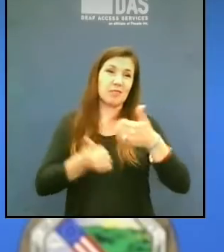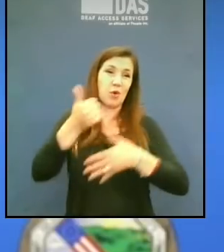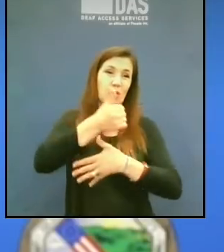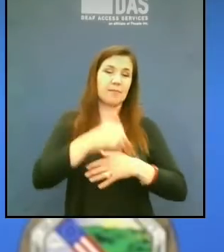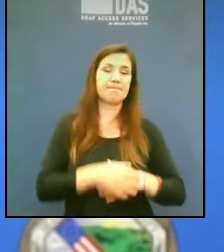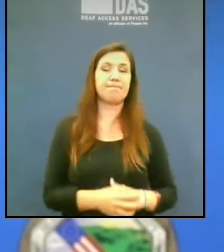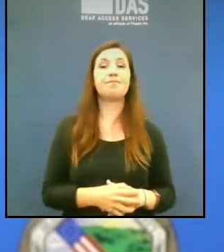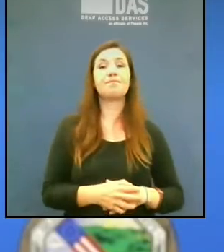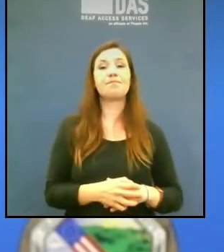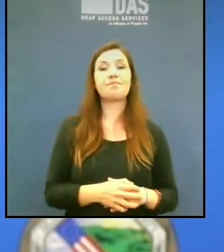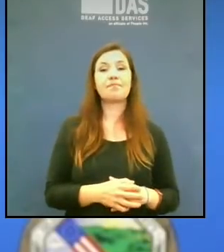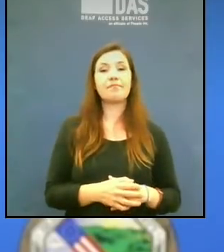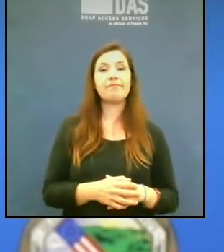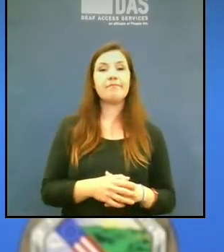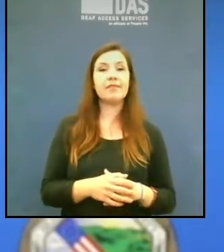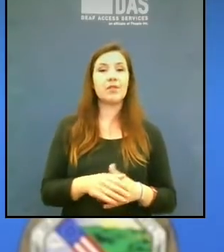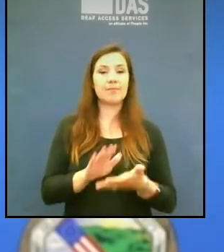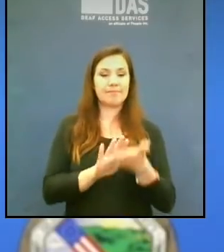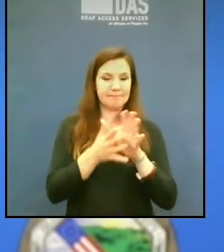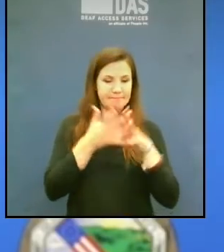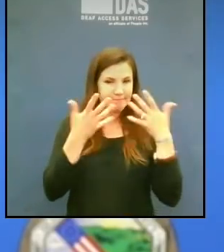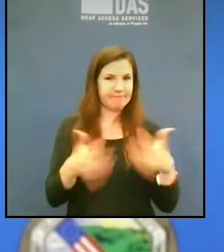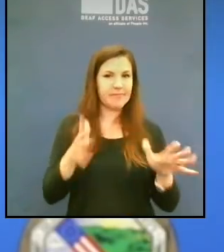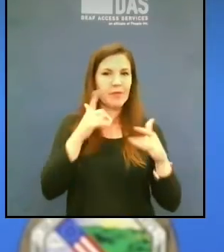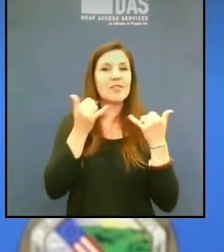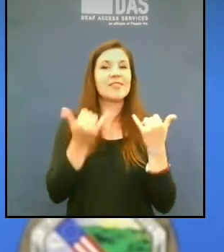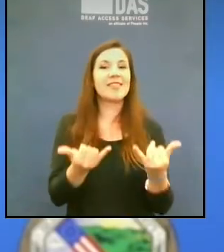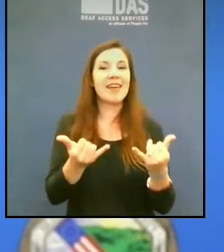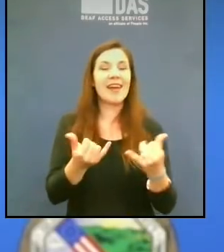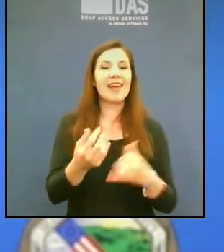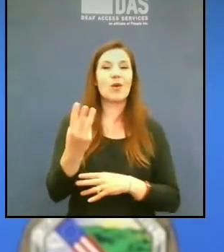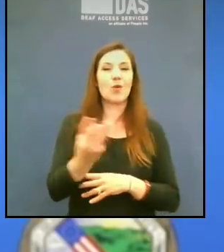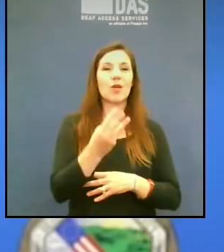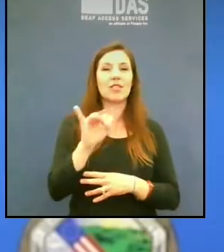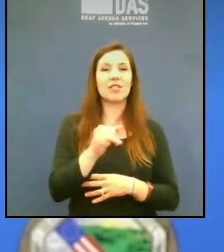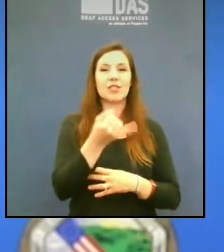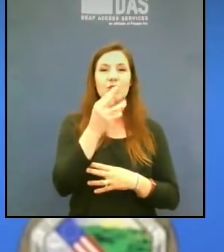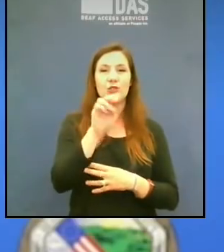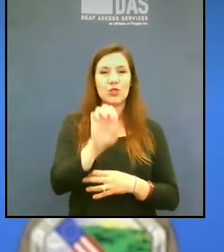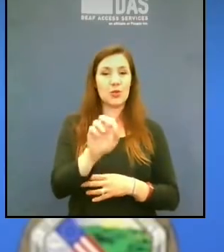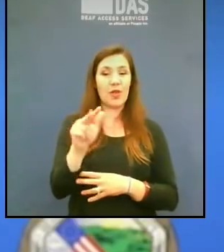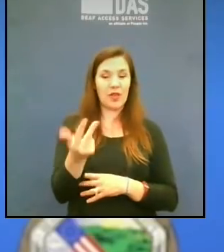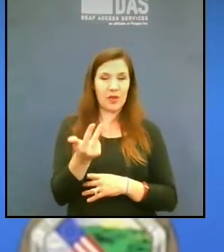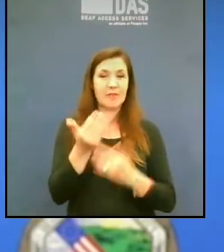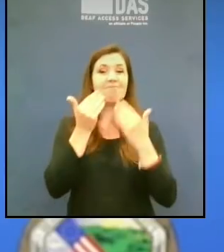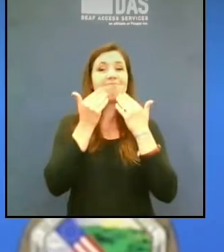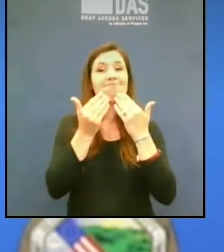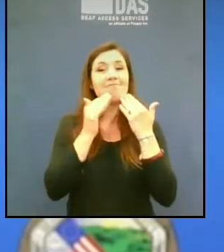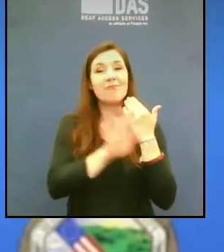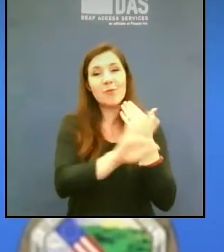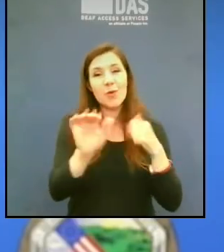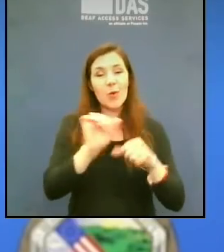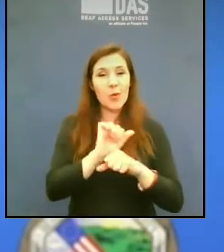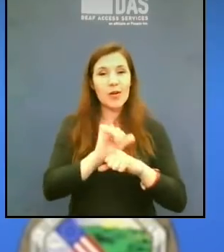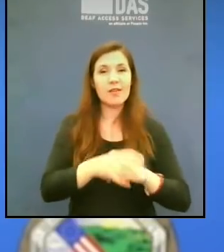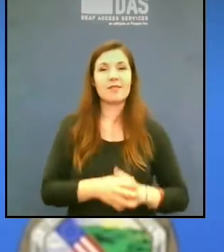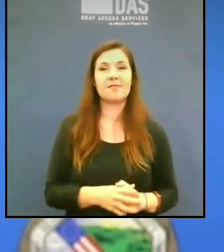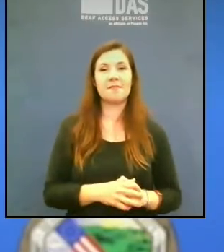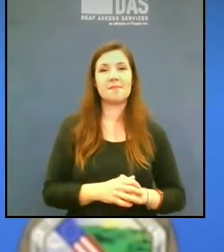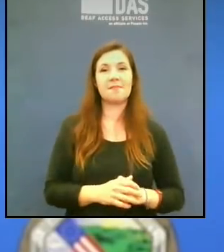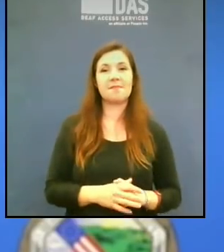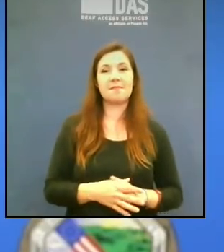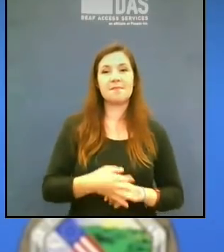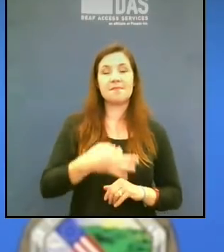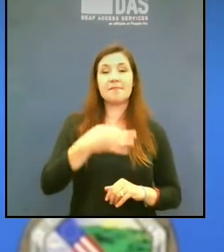With that, we will wrap up for today on Wednesday, June 3rd. I thank everyone for your work. We are going to very